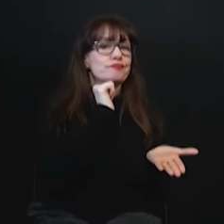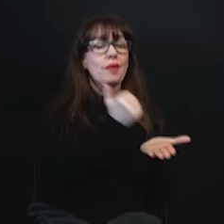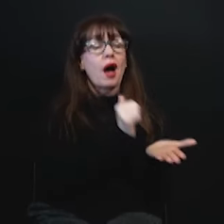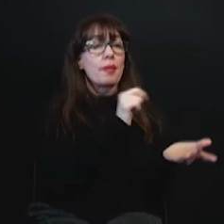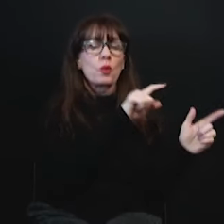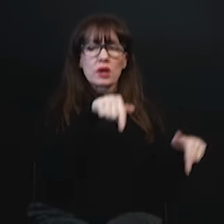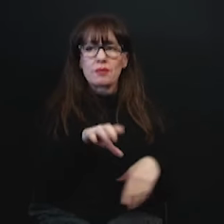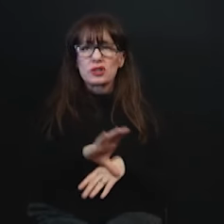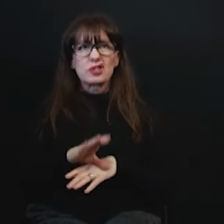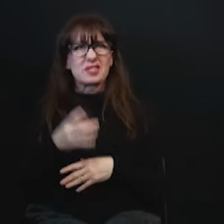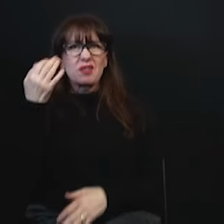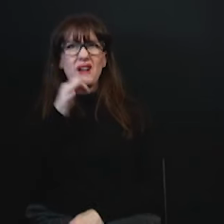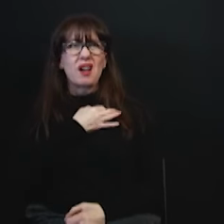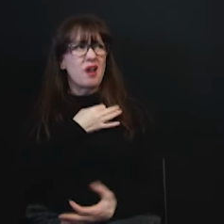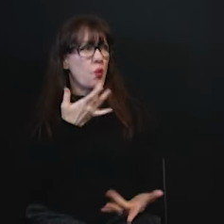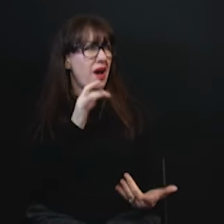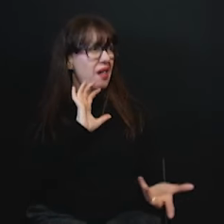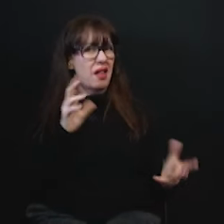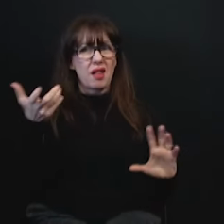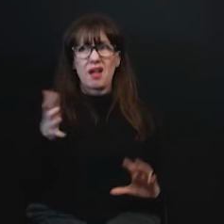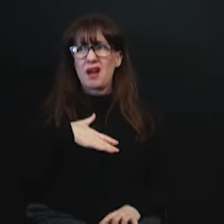come to church and wonder why it's such a mess.